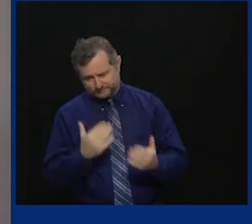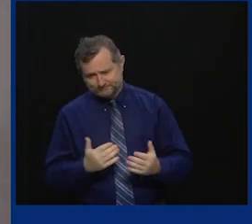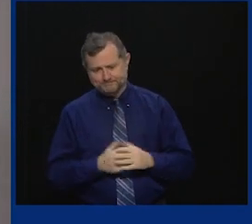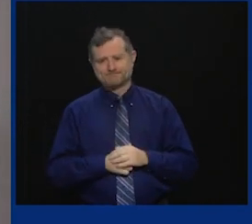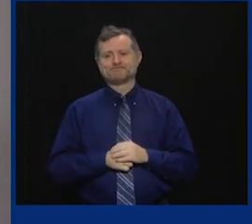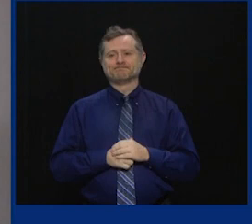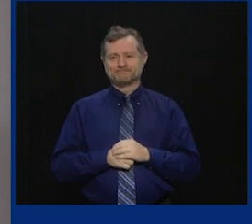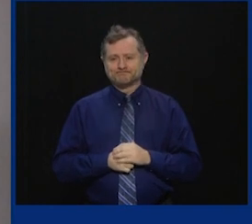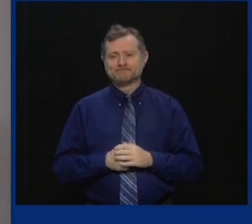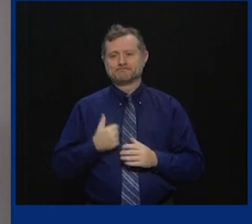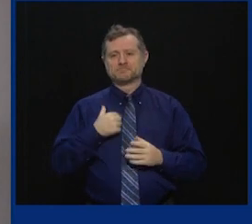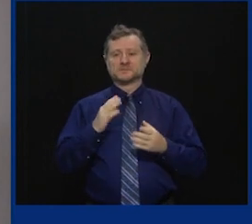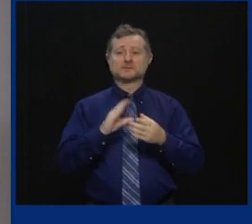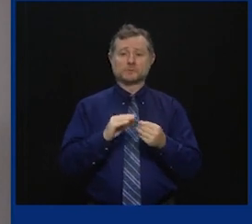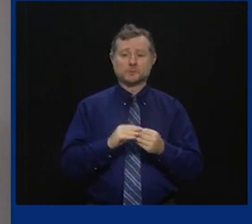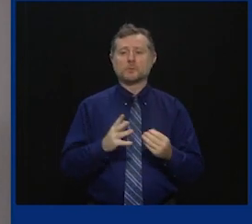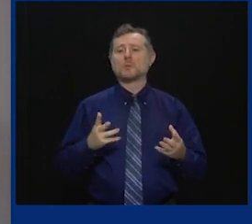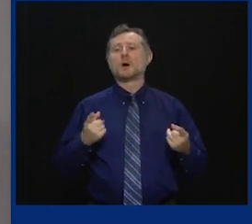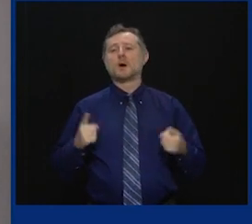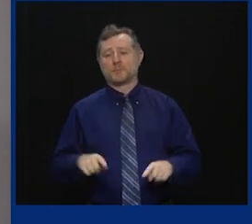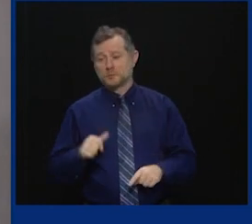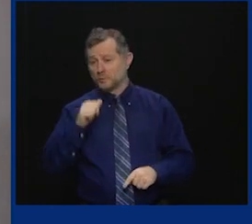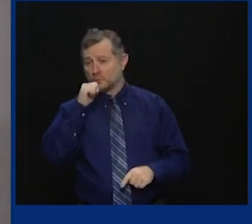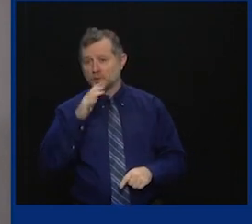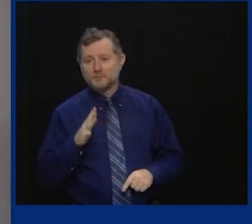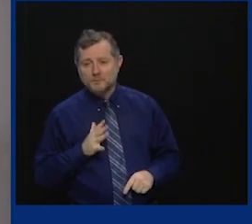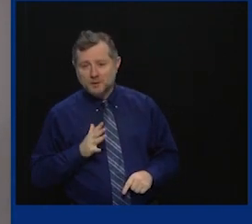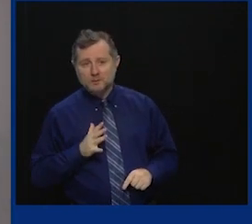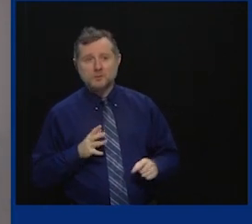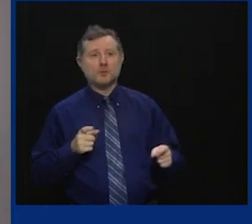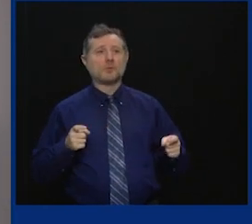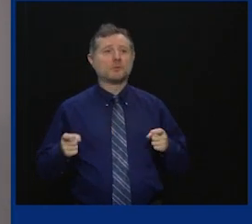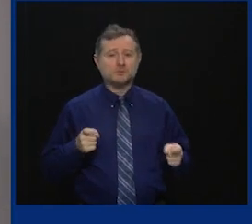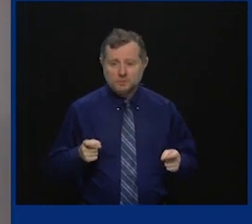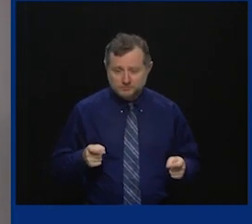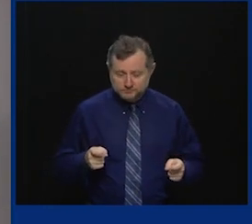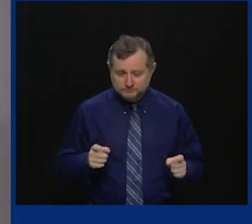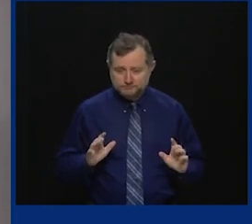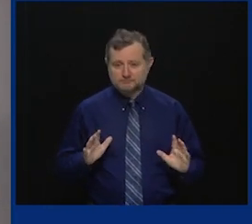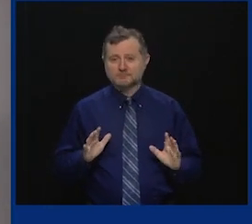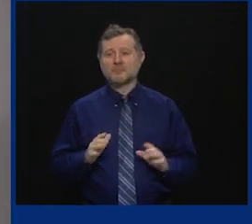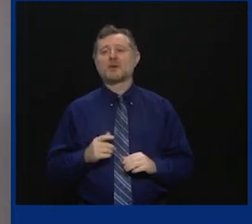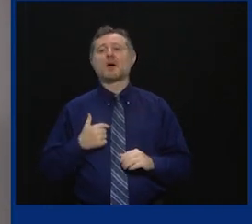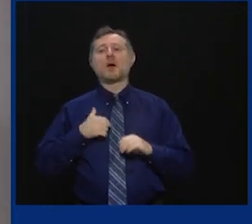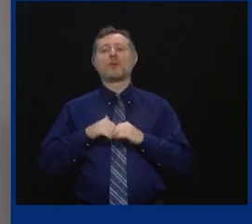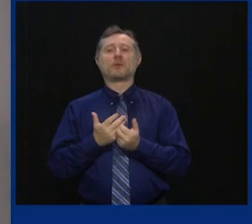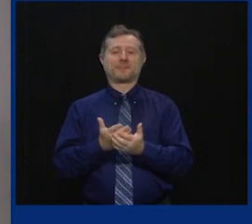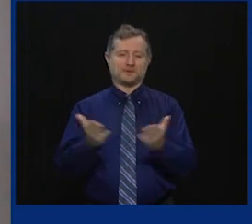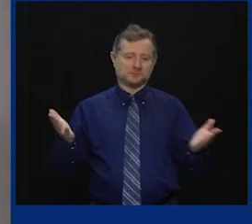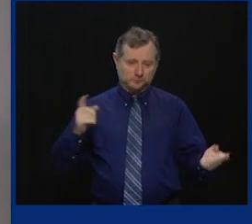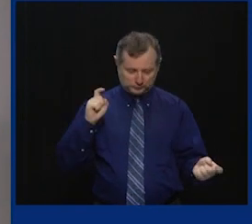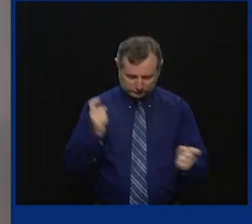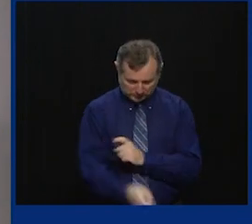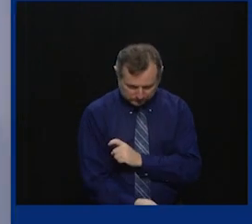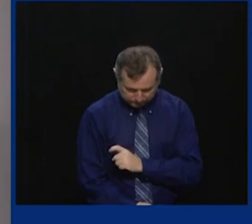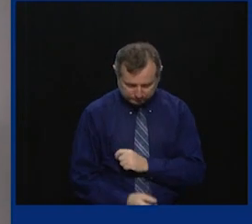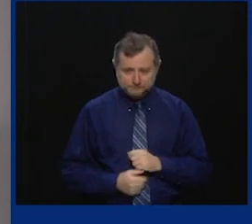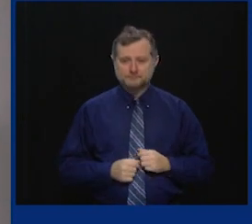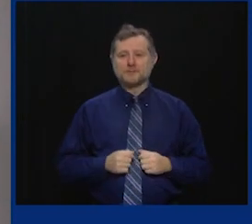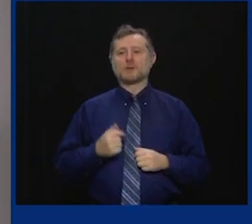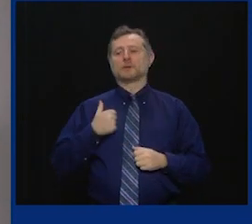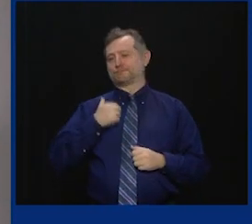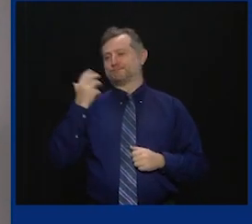say it, when women rule. When women rule, how things can change, how we